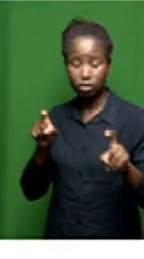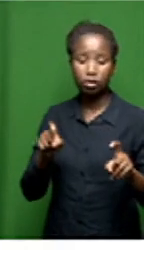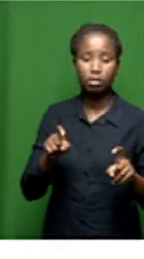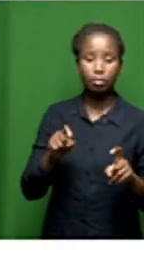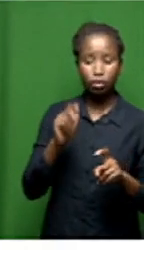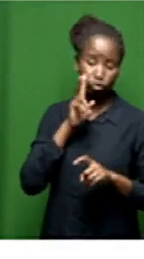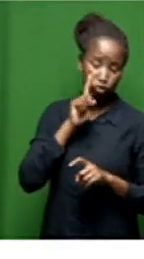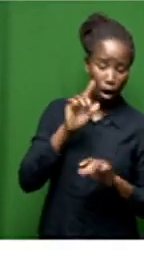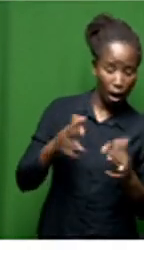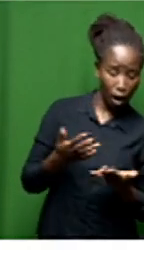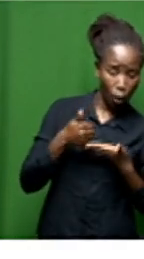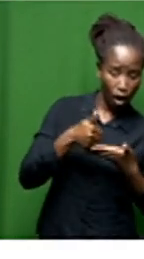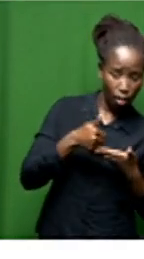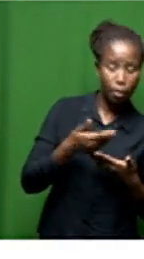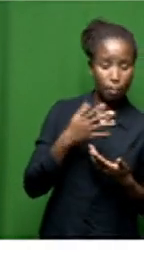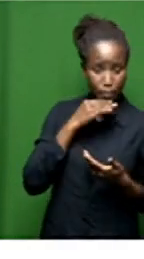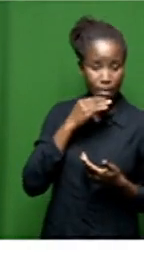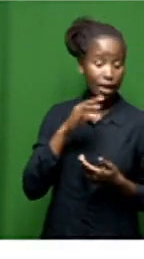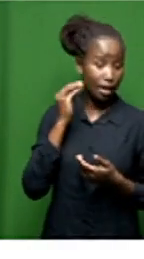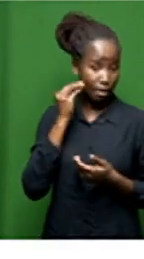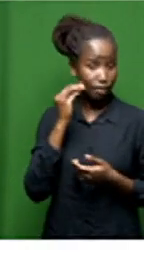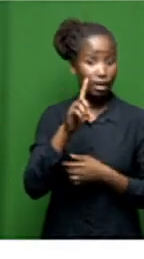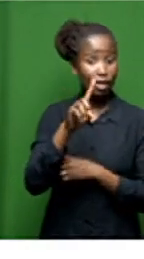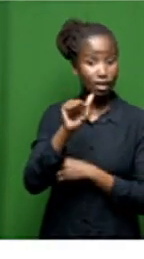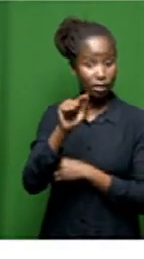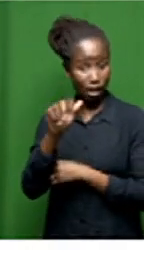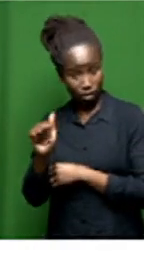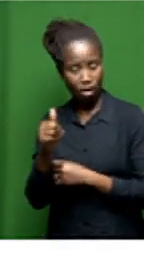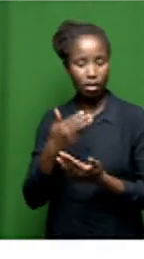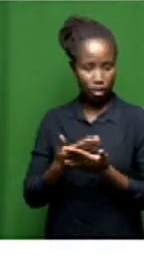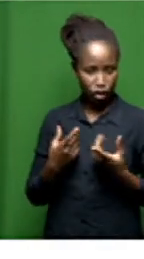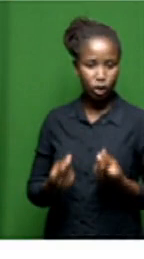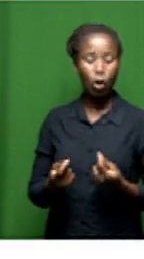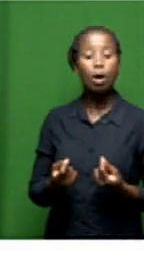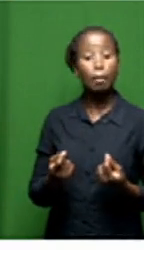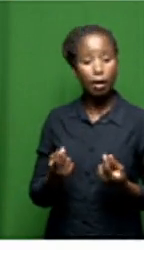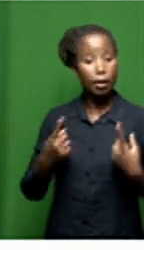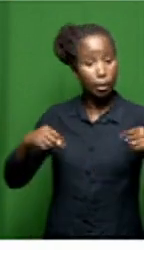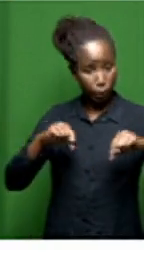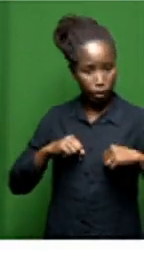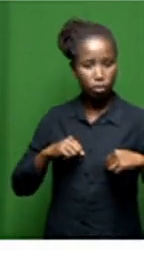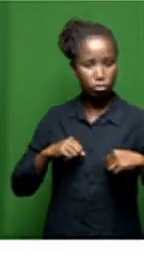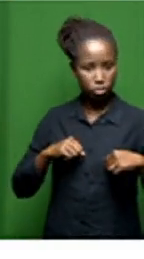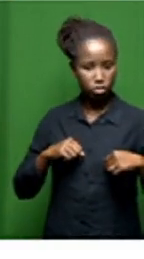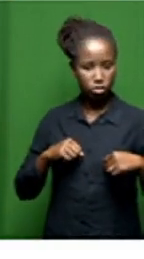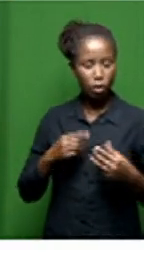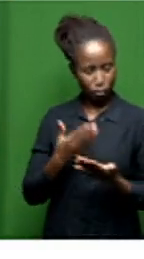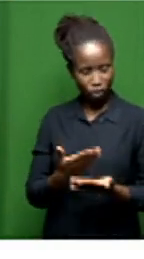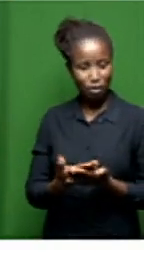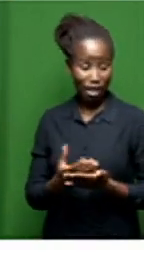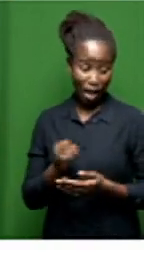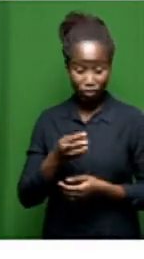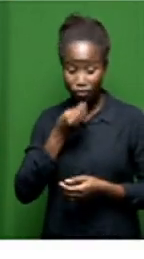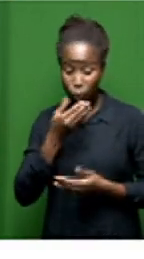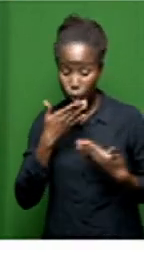from the academic sense? Can data be one of the incentivization? We are giving possible food parcels. We've